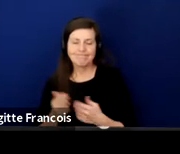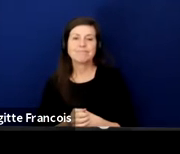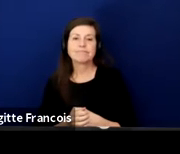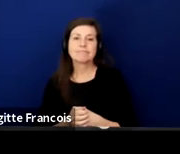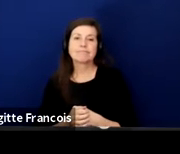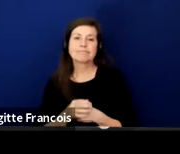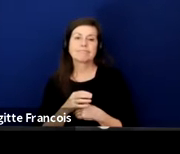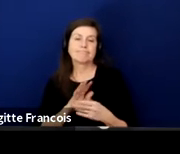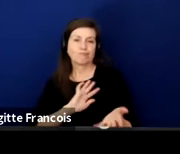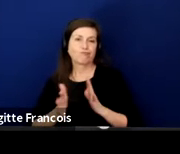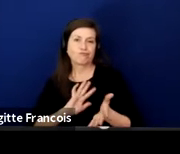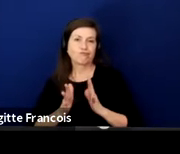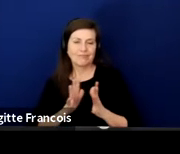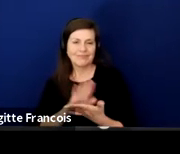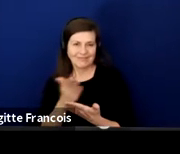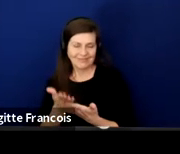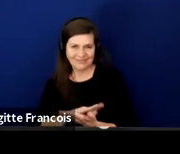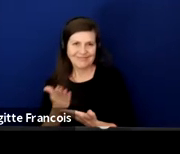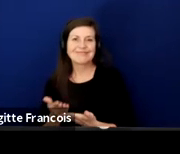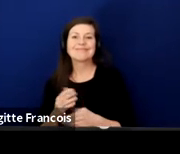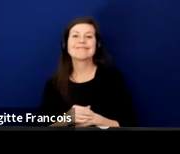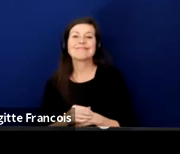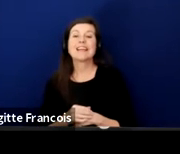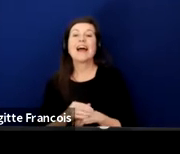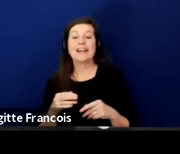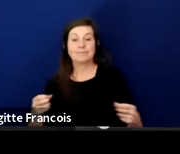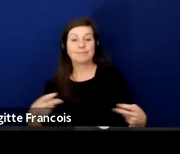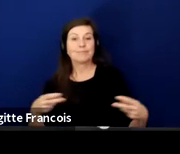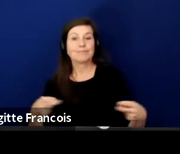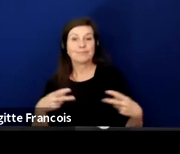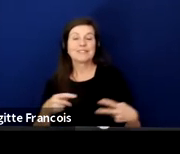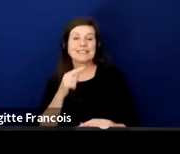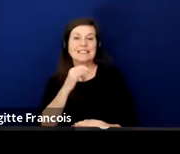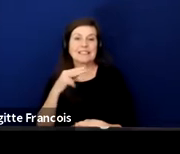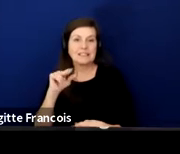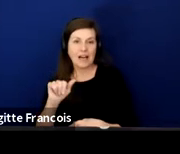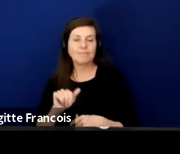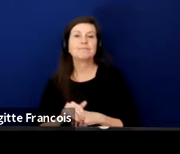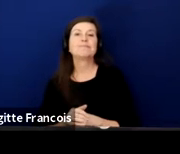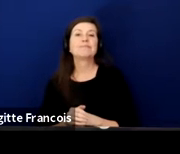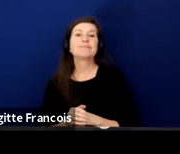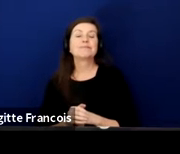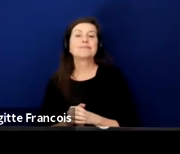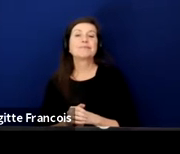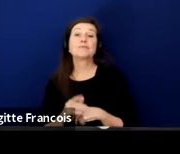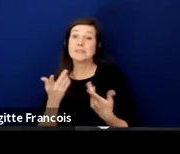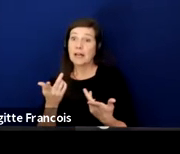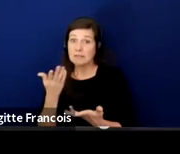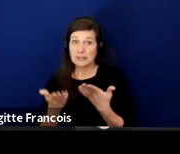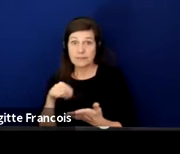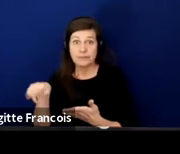sign language for us, and Tina, our captionist. And also, again, if you have followed